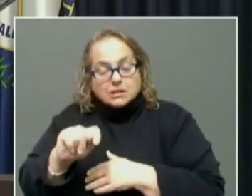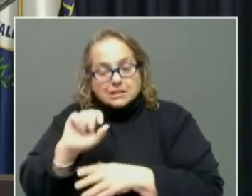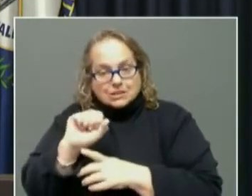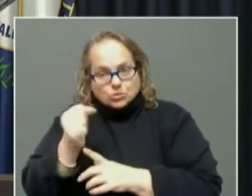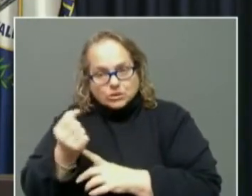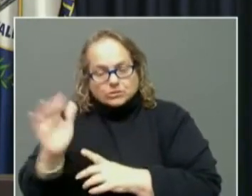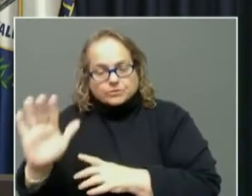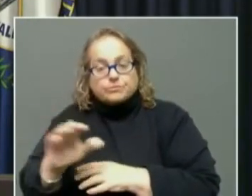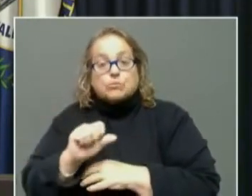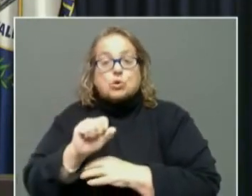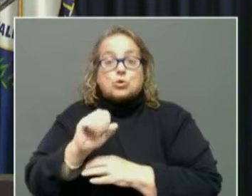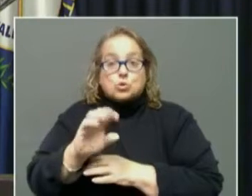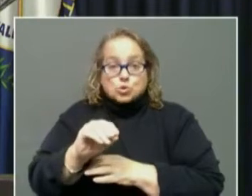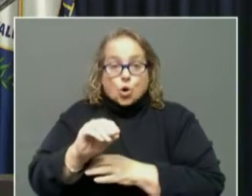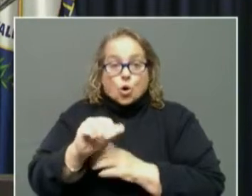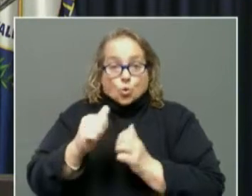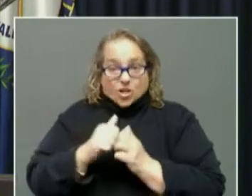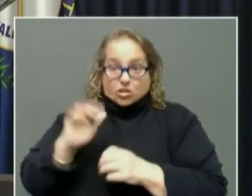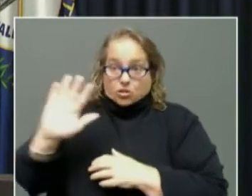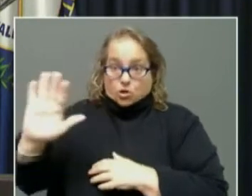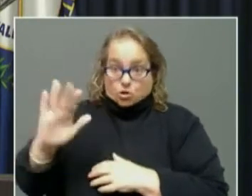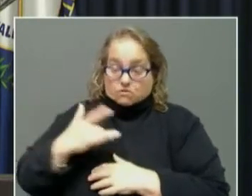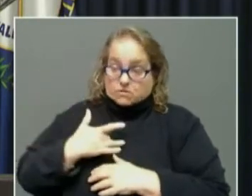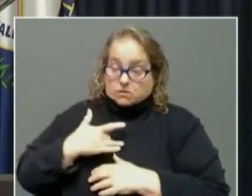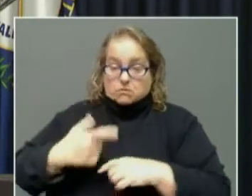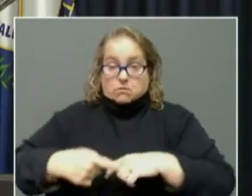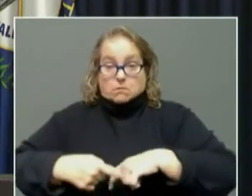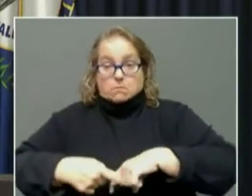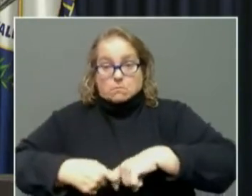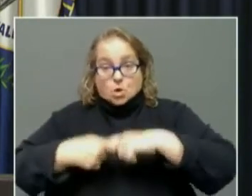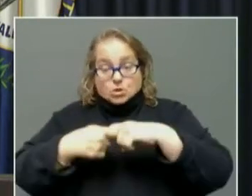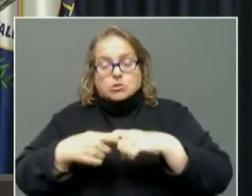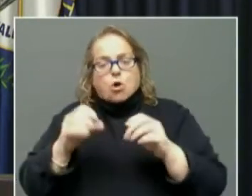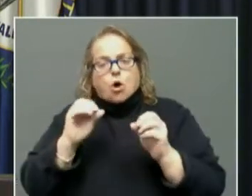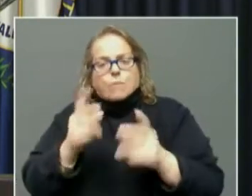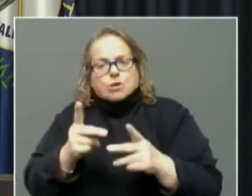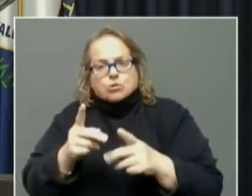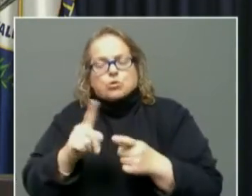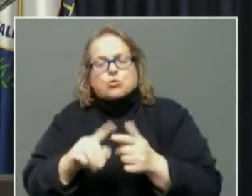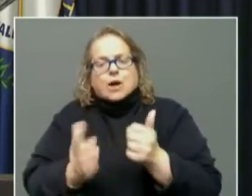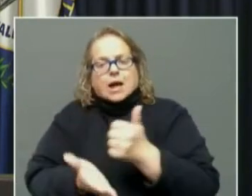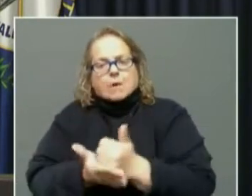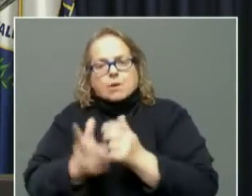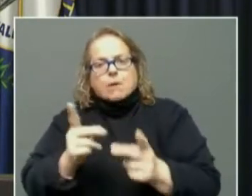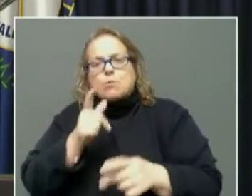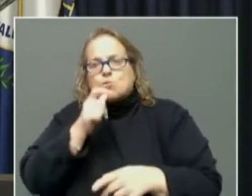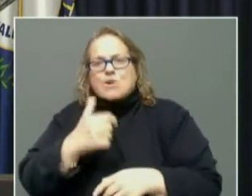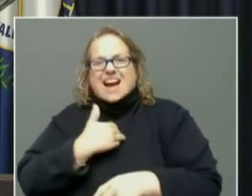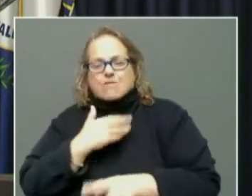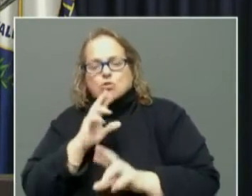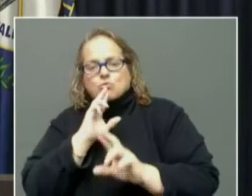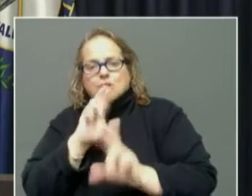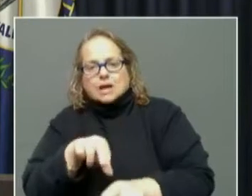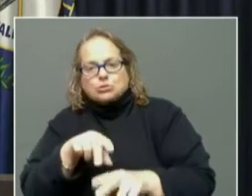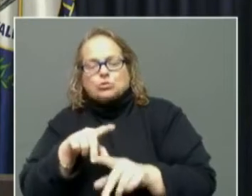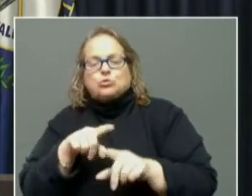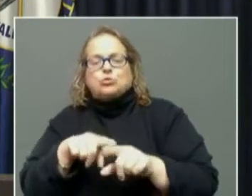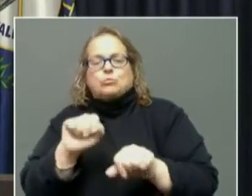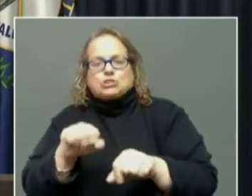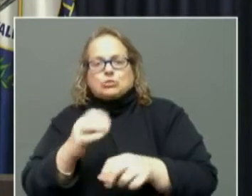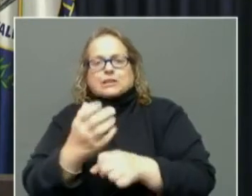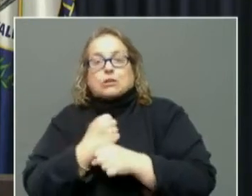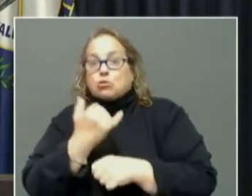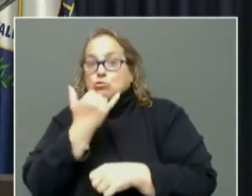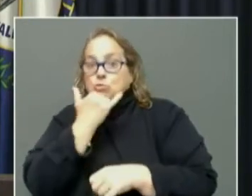at least in their reasoning, without the pause, the chance to execute people who have this reaction could potentially get the wrong type of